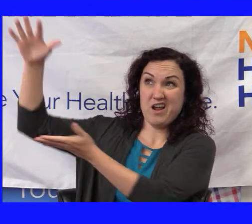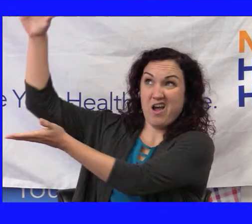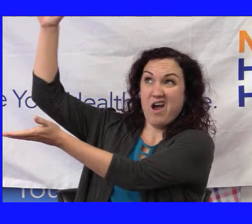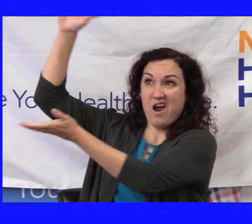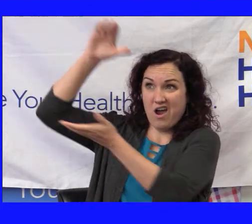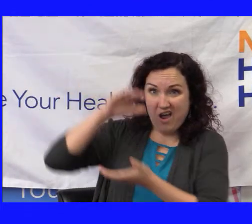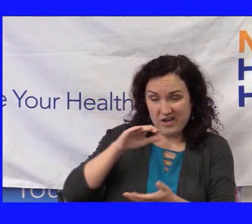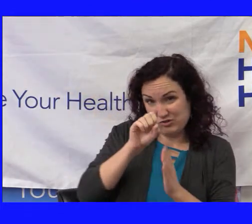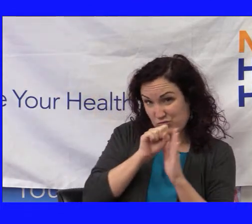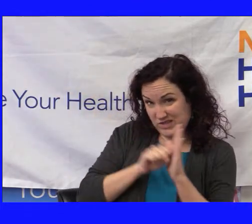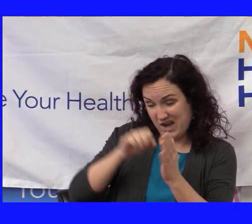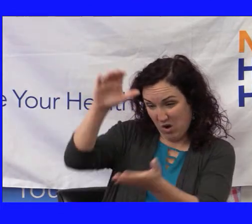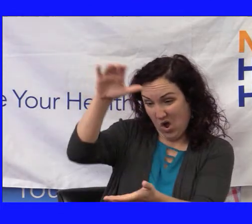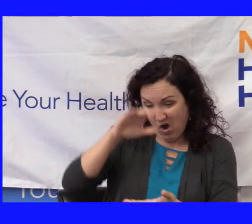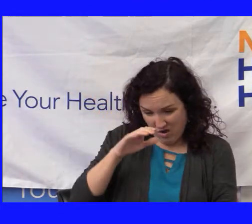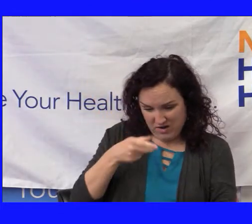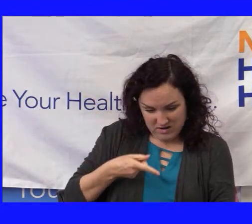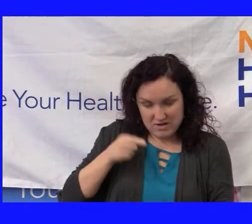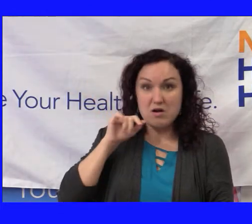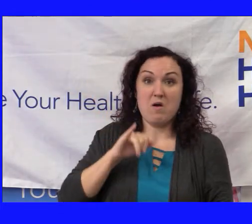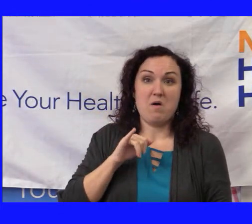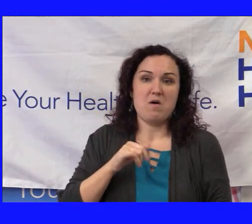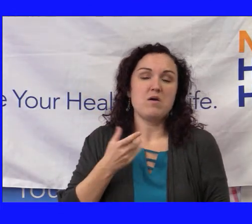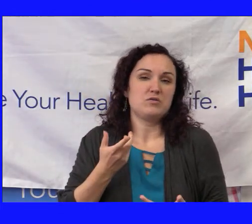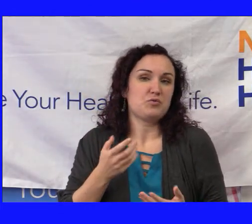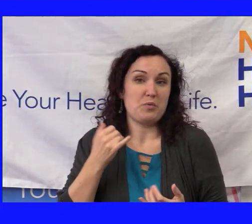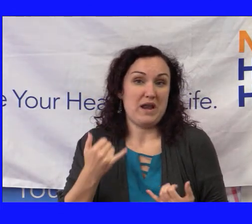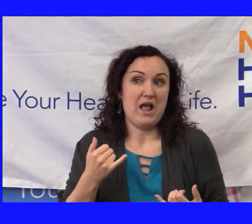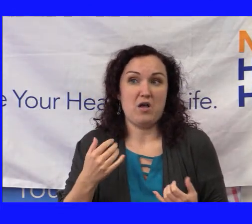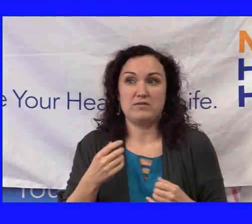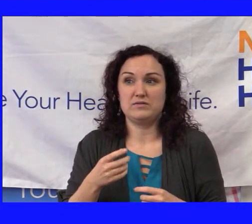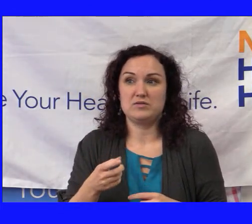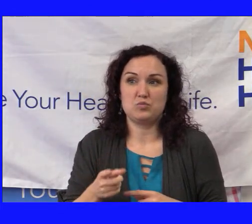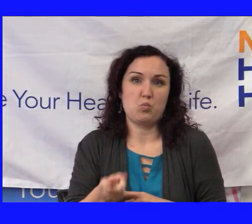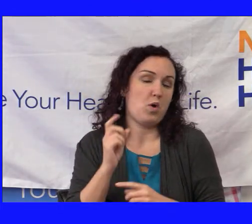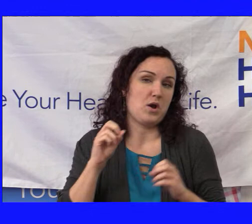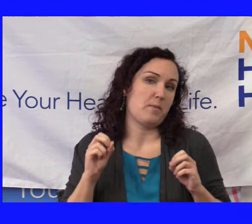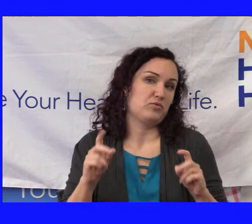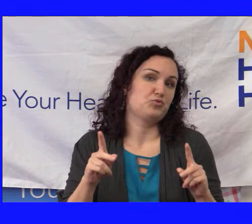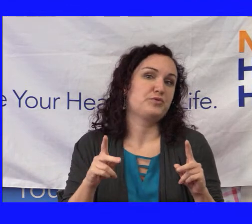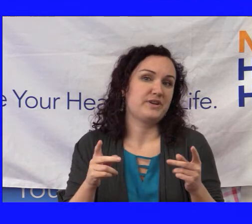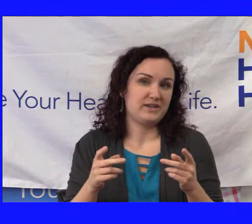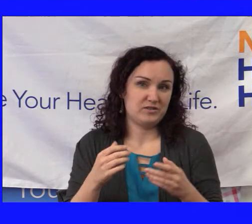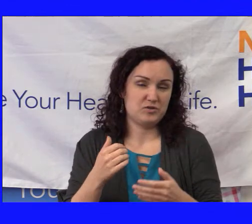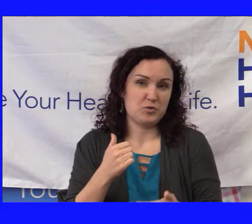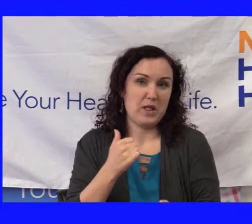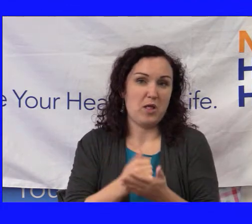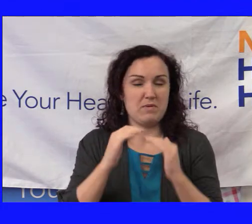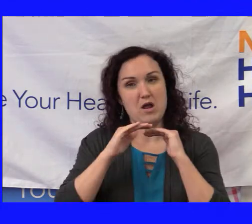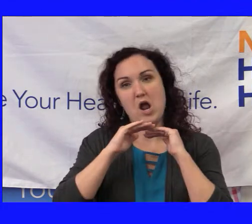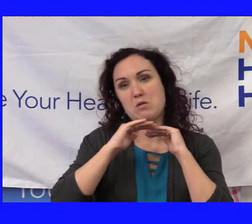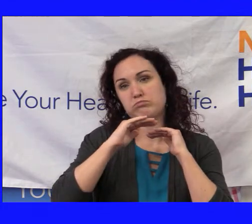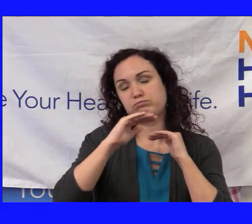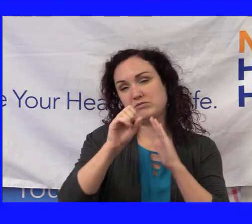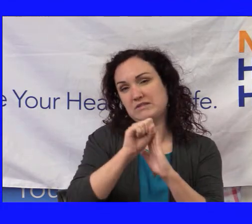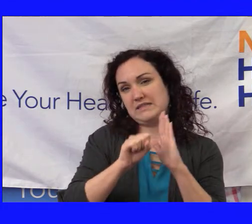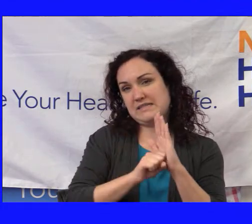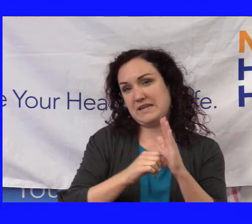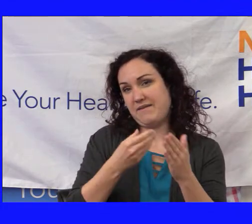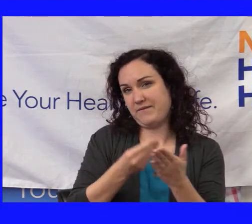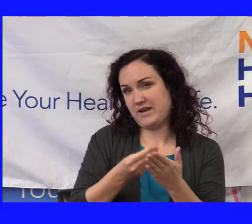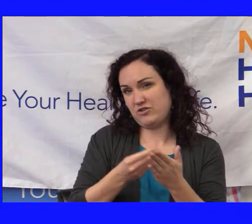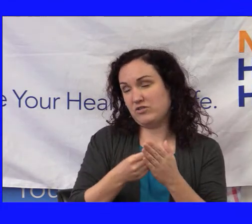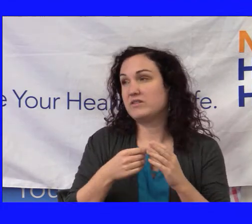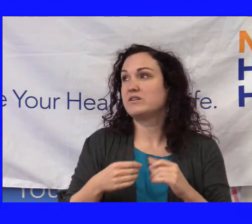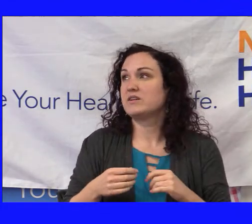the issue is going to be, you know, what is kind of a one shot, which will help stabilize the state, and then what we